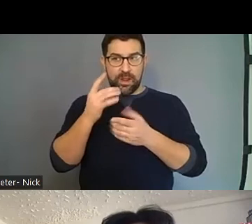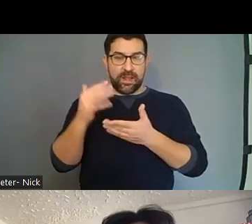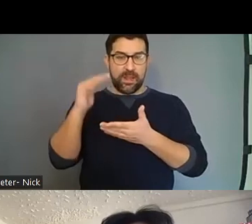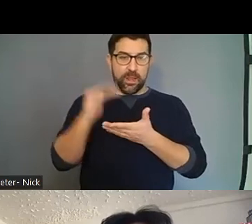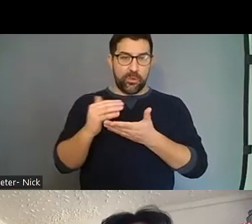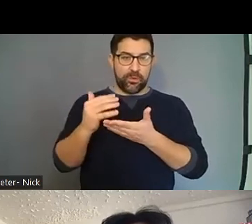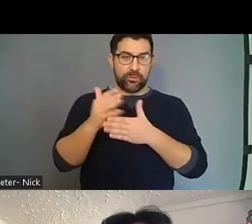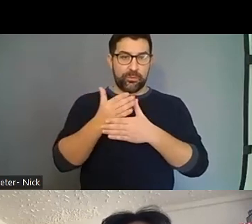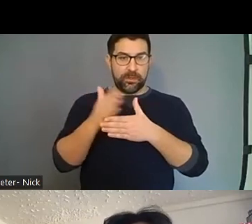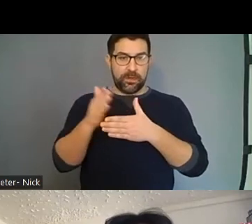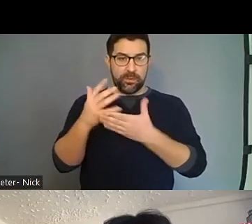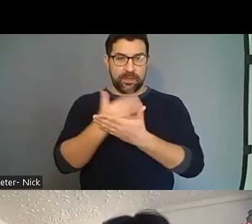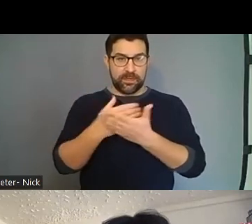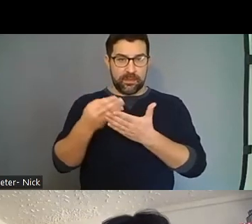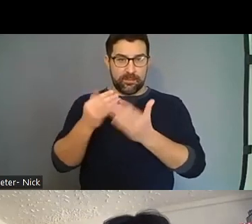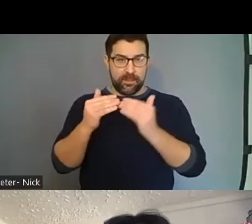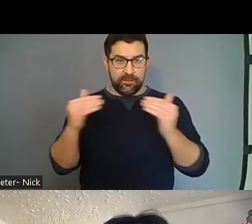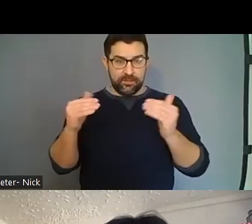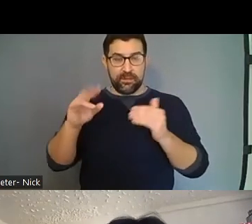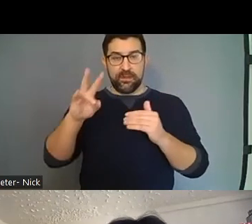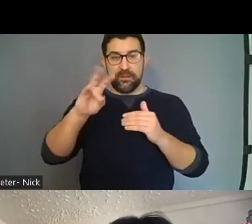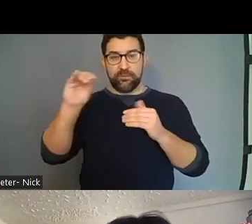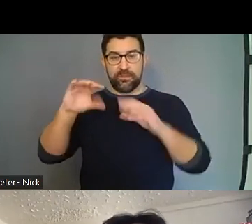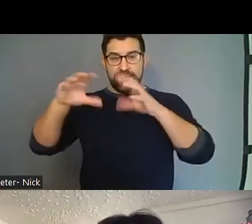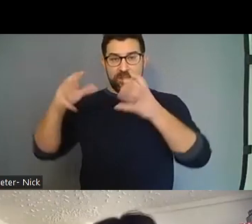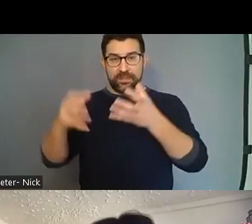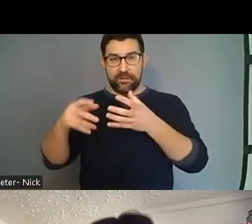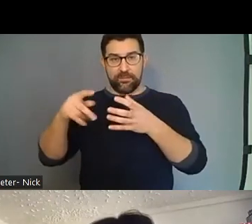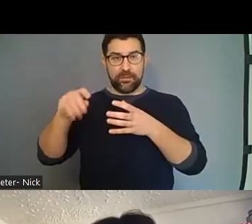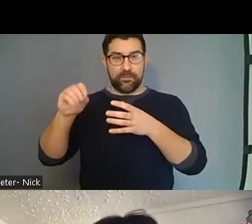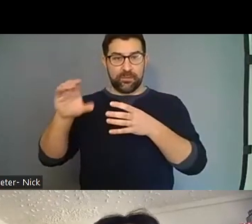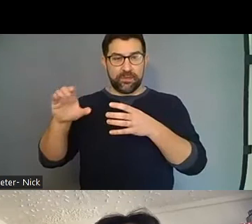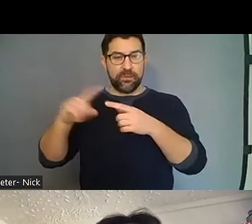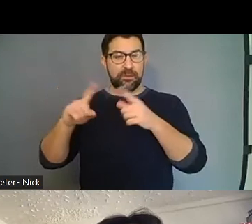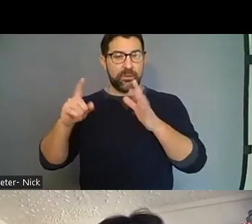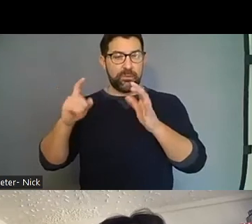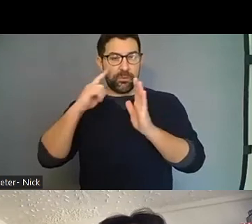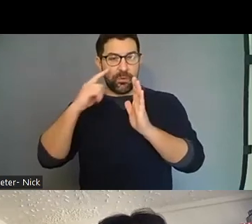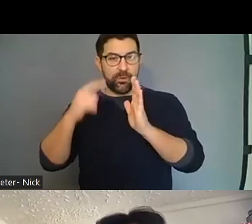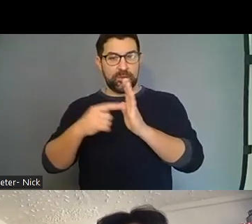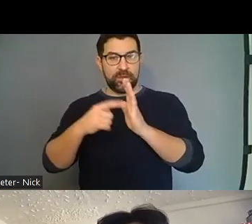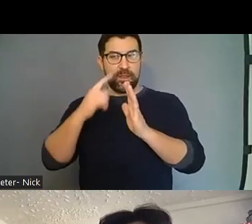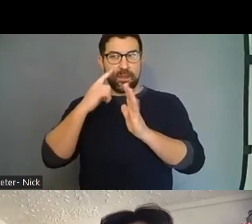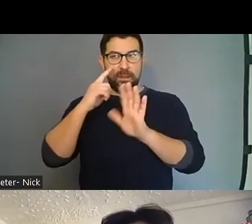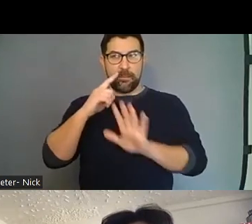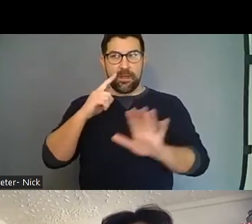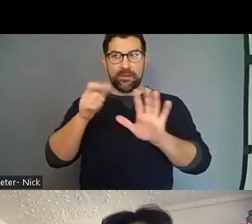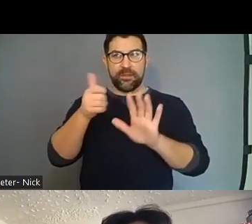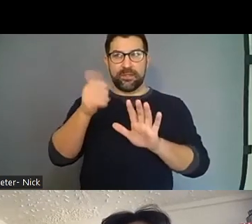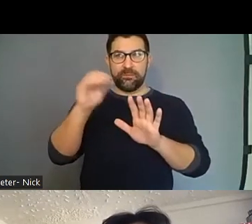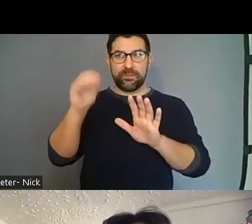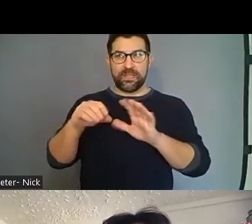levels. And 70% of us are students of color. But I do want to note that I think about 10% of our